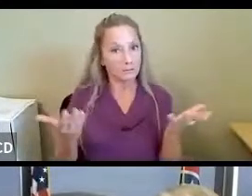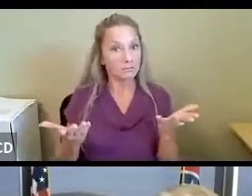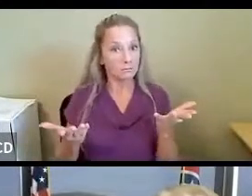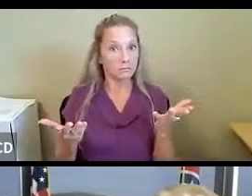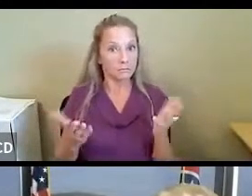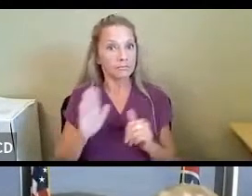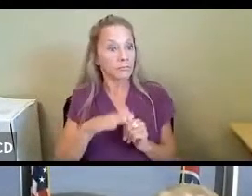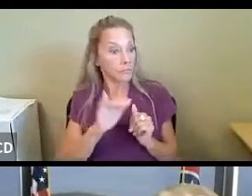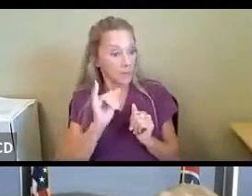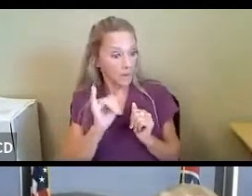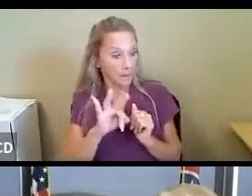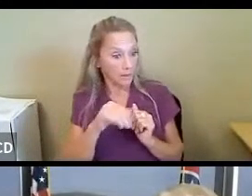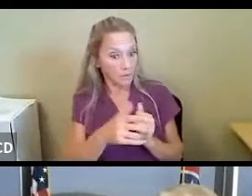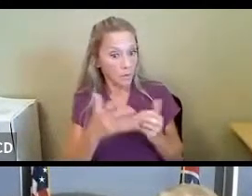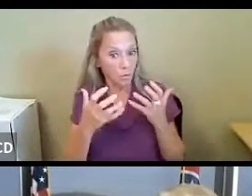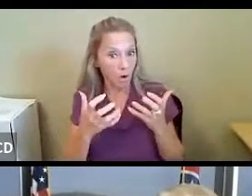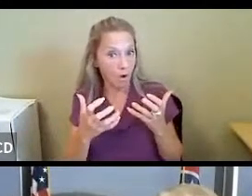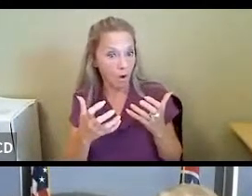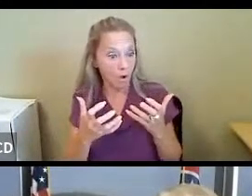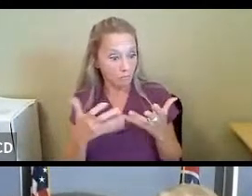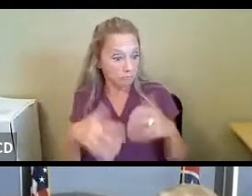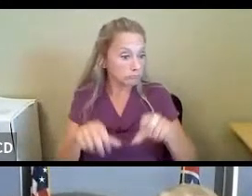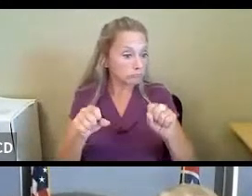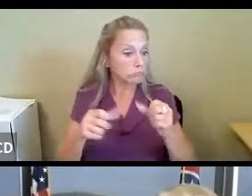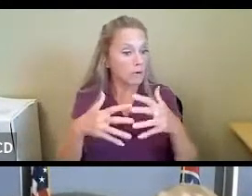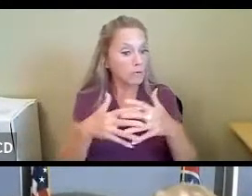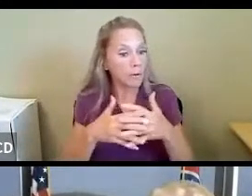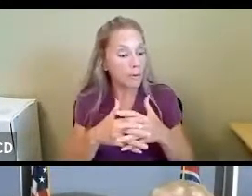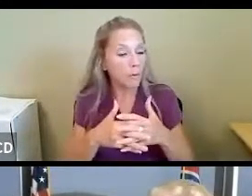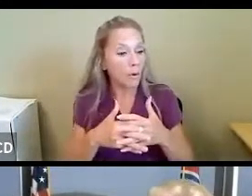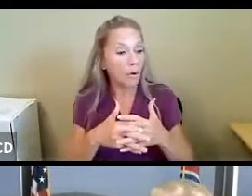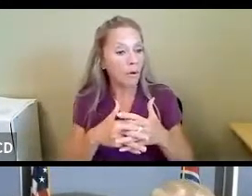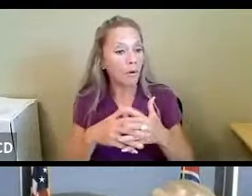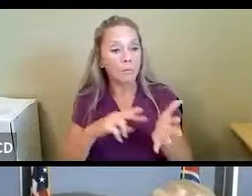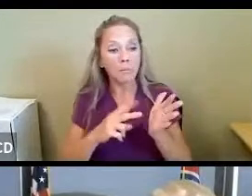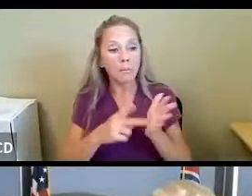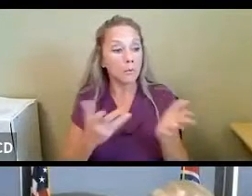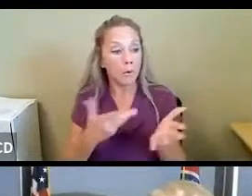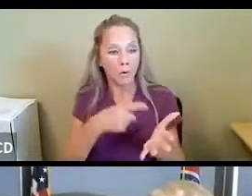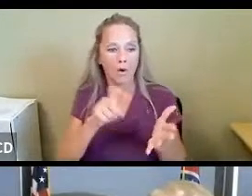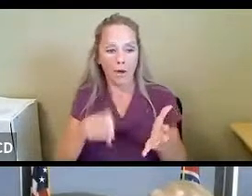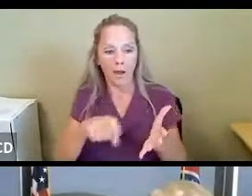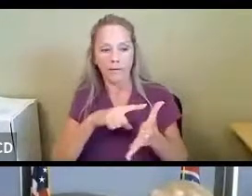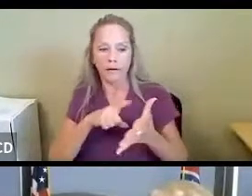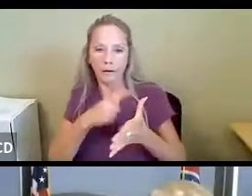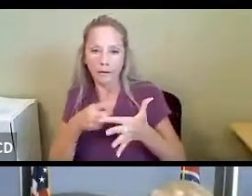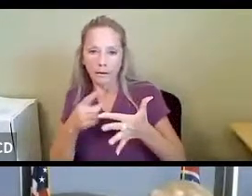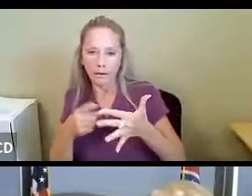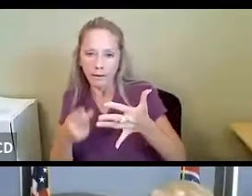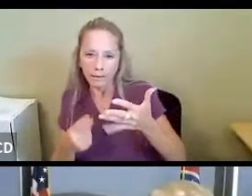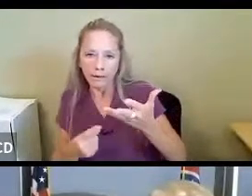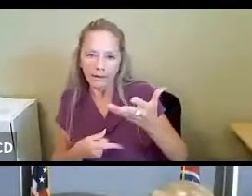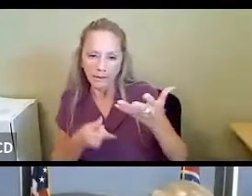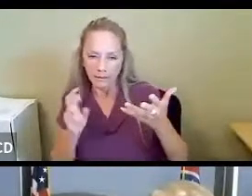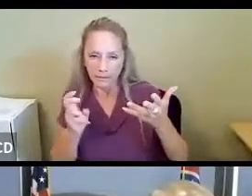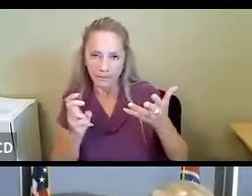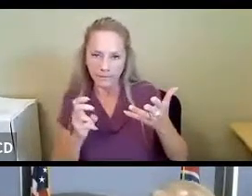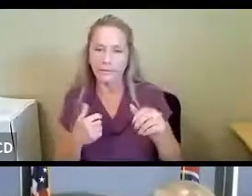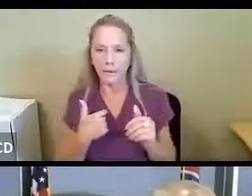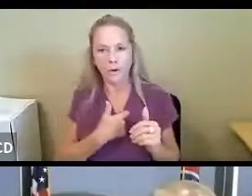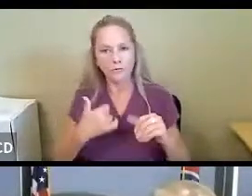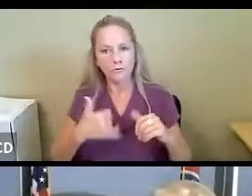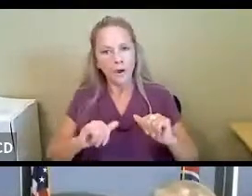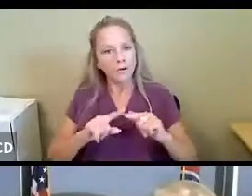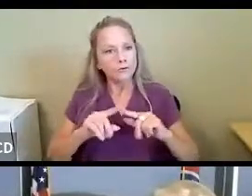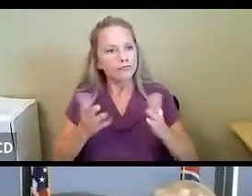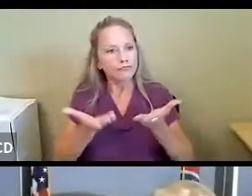have these things, we have to do this other stuff to reduce risk. So again, we've talked about trying to motivate and change